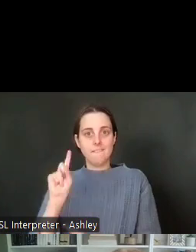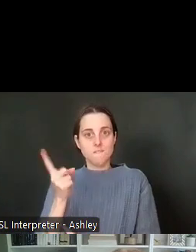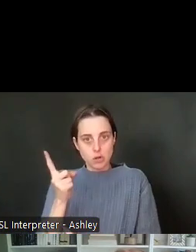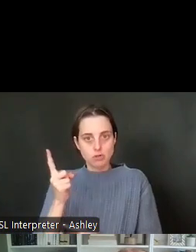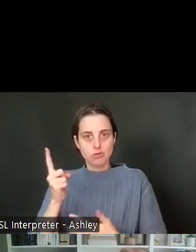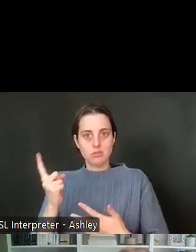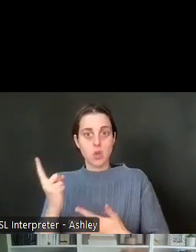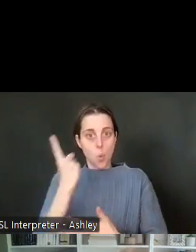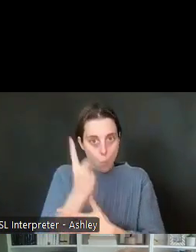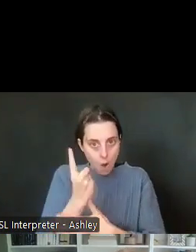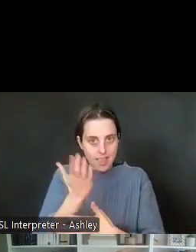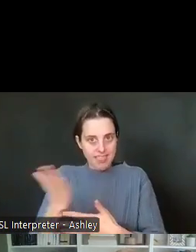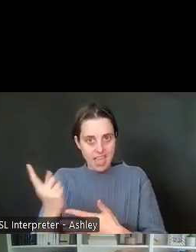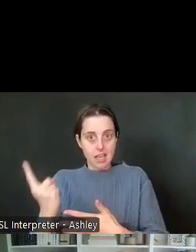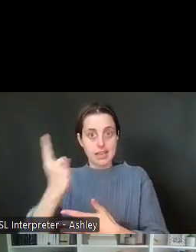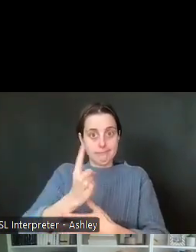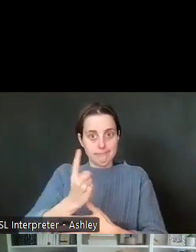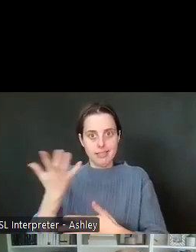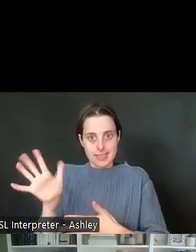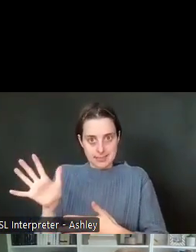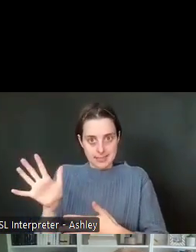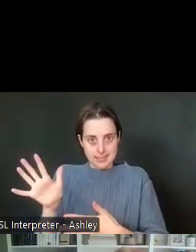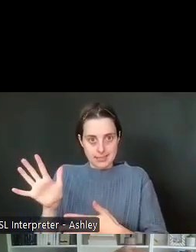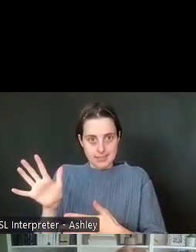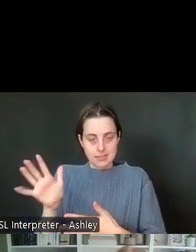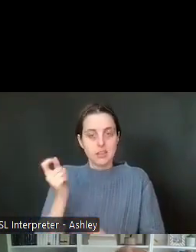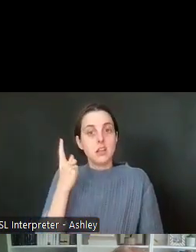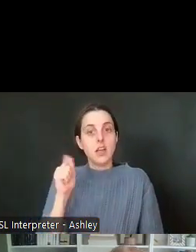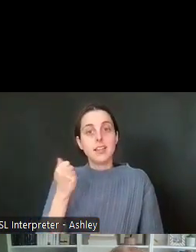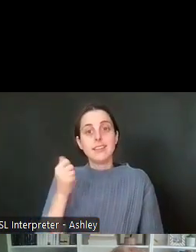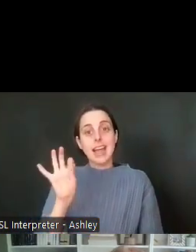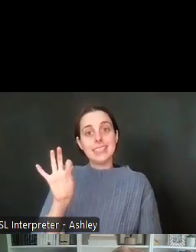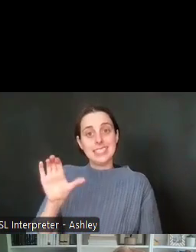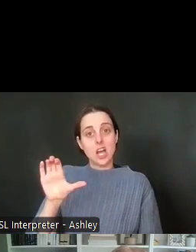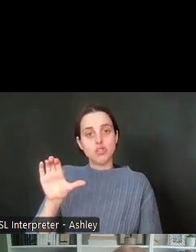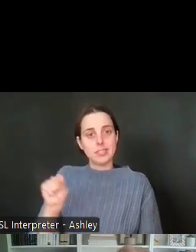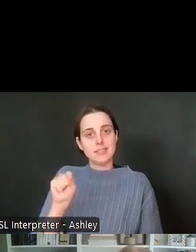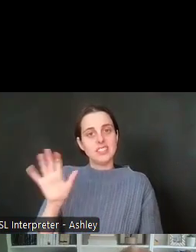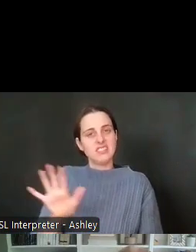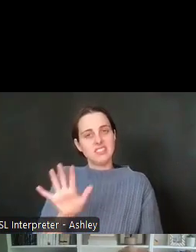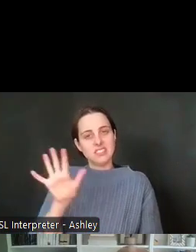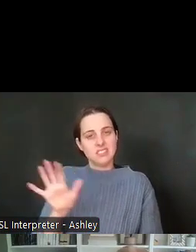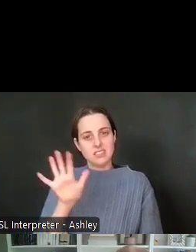first. But then in the 1900s, we now started talking about priorities, and